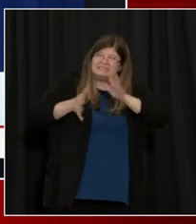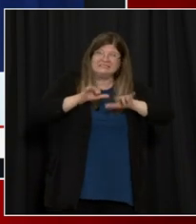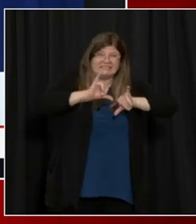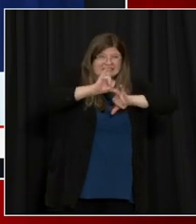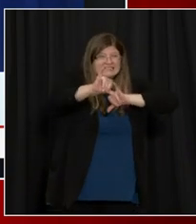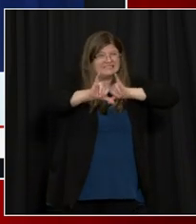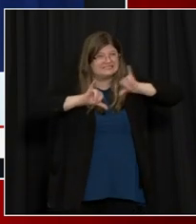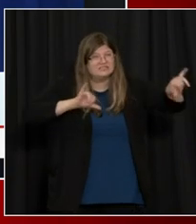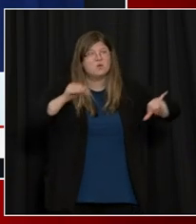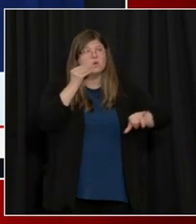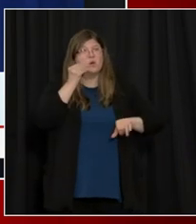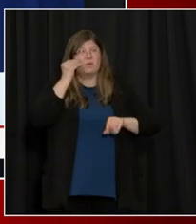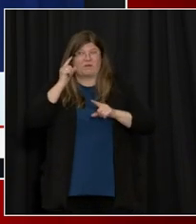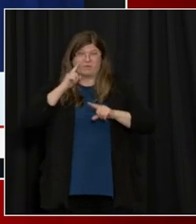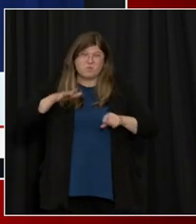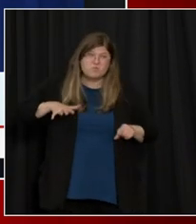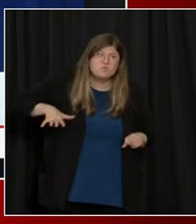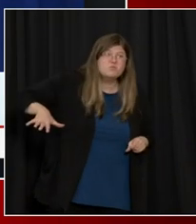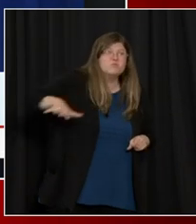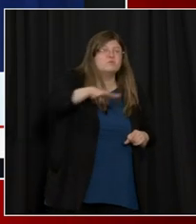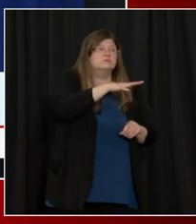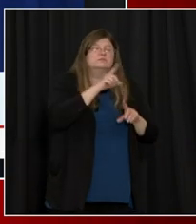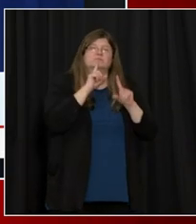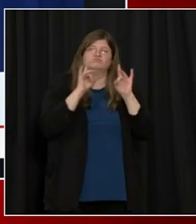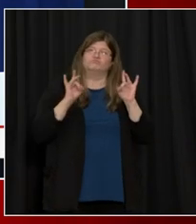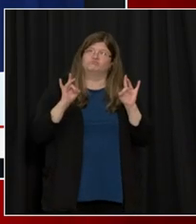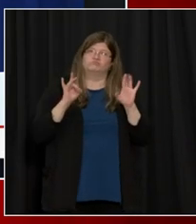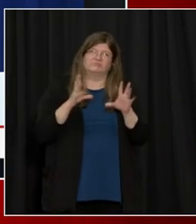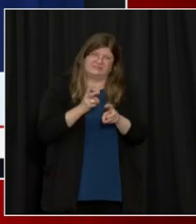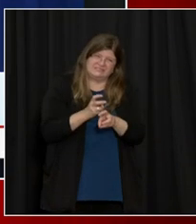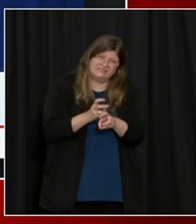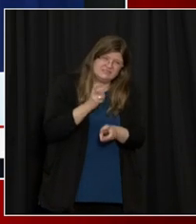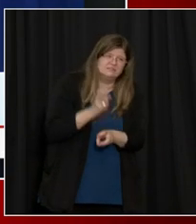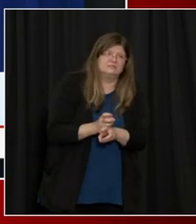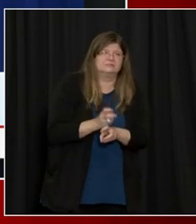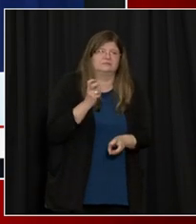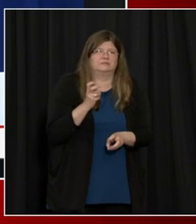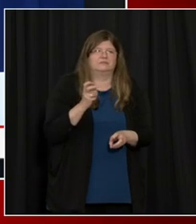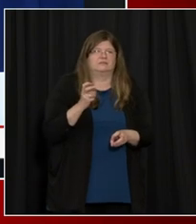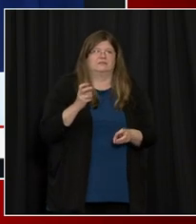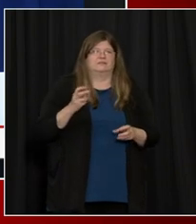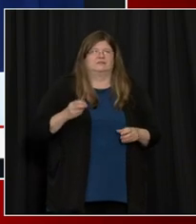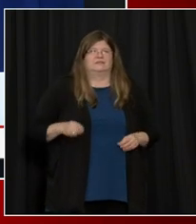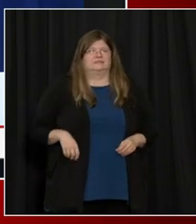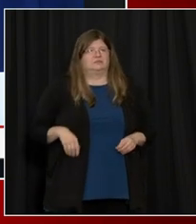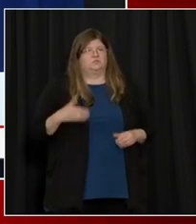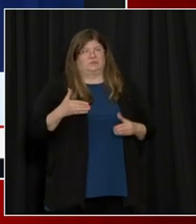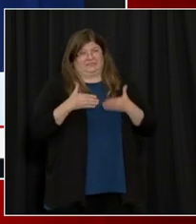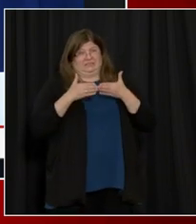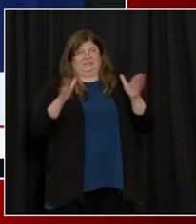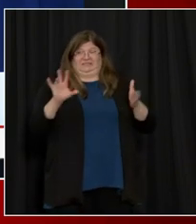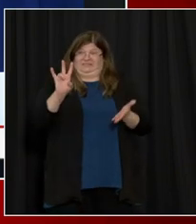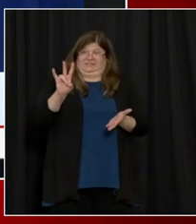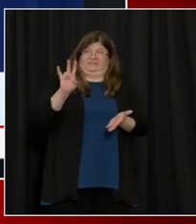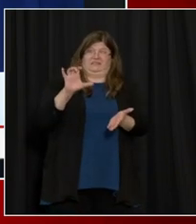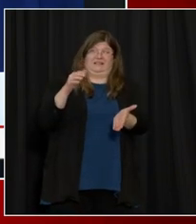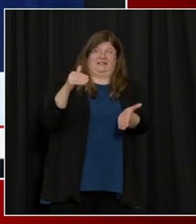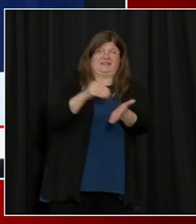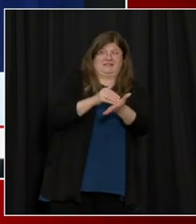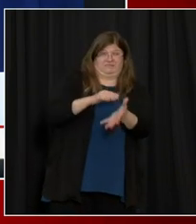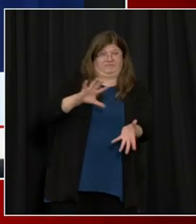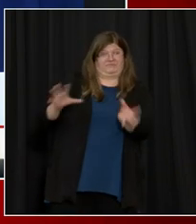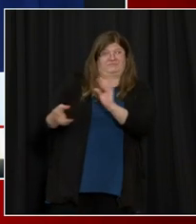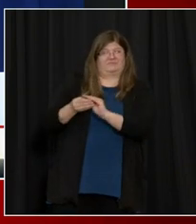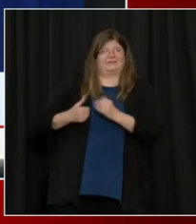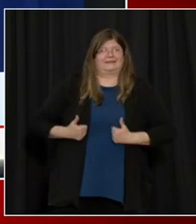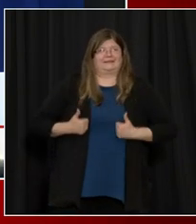us. And I think by and large, if you take the 700,000 or so people that live in the District of